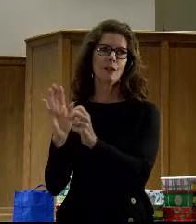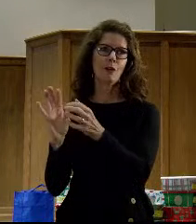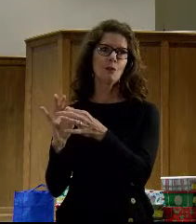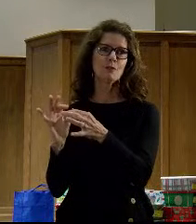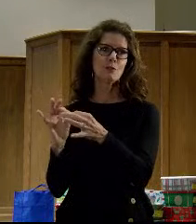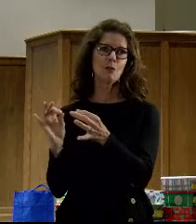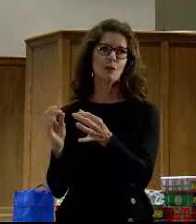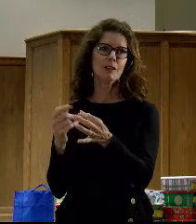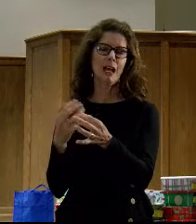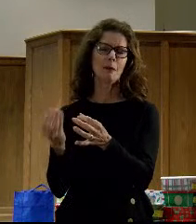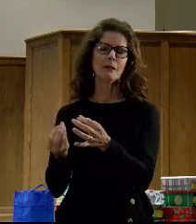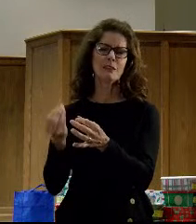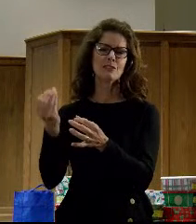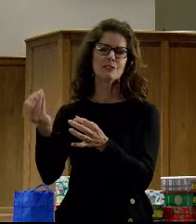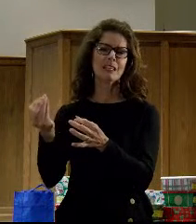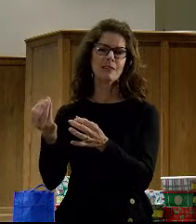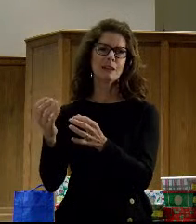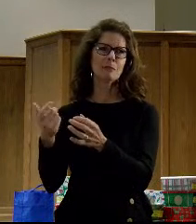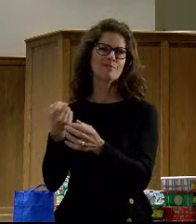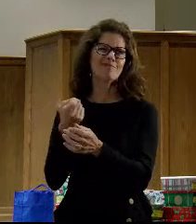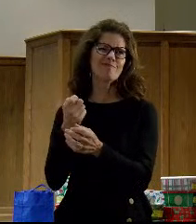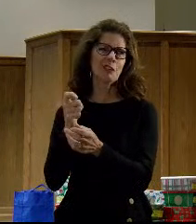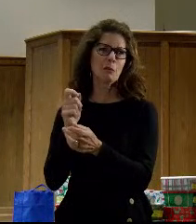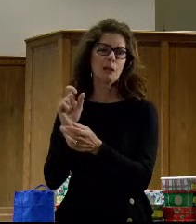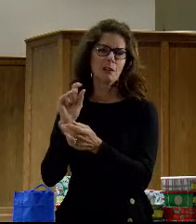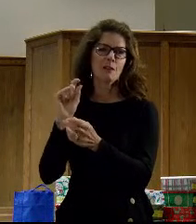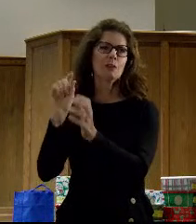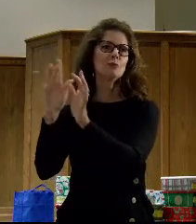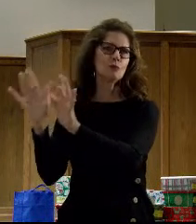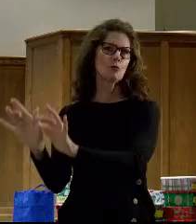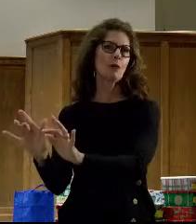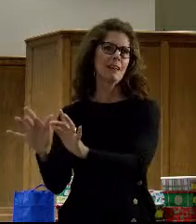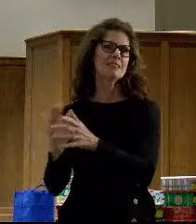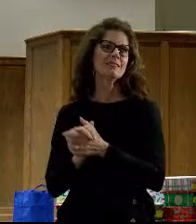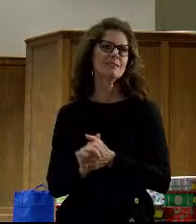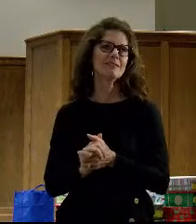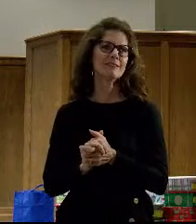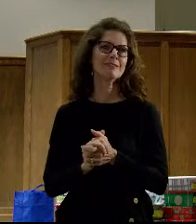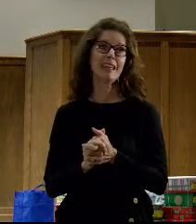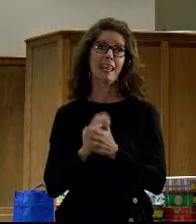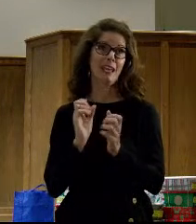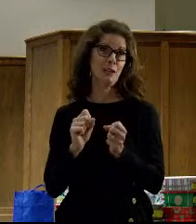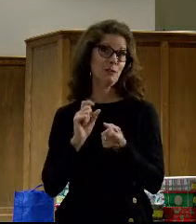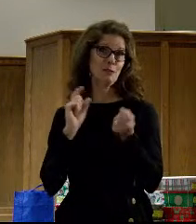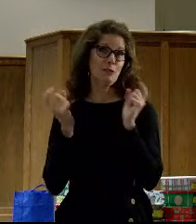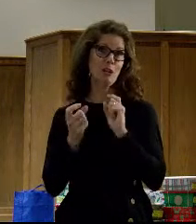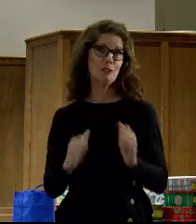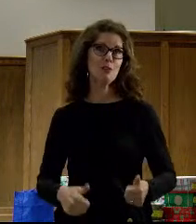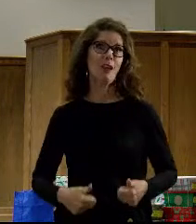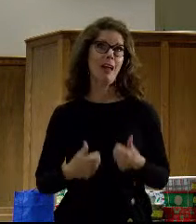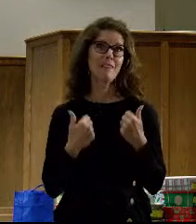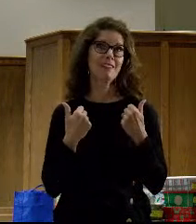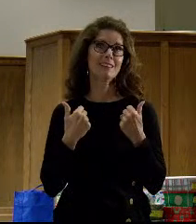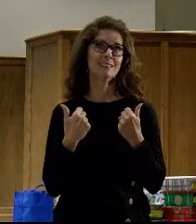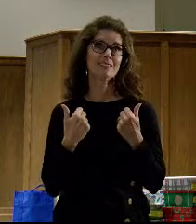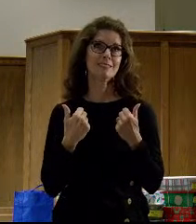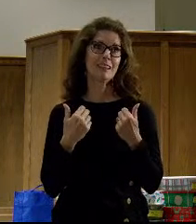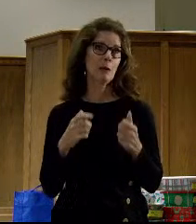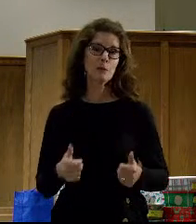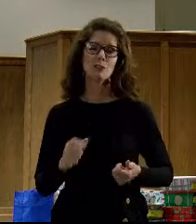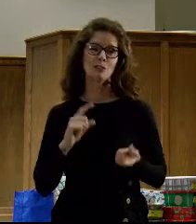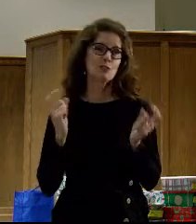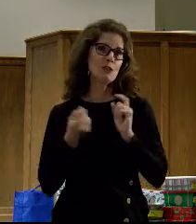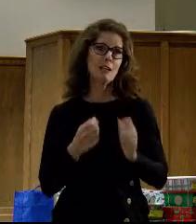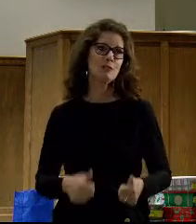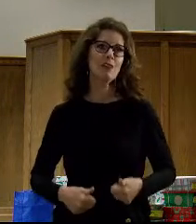I'm going to give them the benefit of the doubt. If you could tell yourself this story, I'm telling you, it would change your life. It would absolutely change your life. And